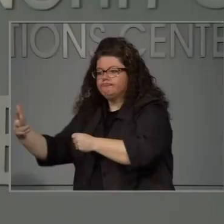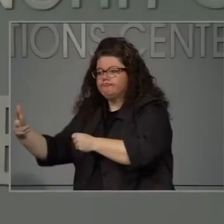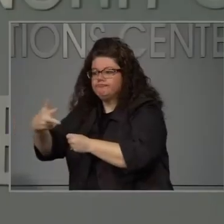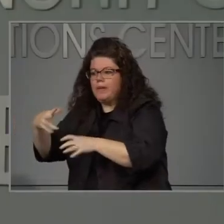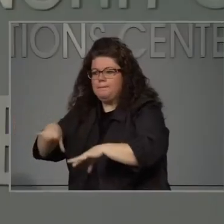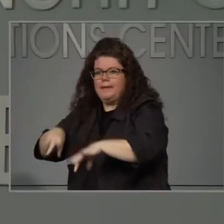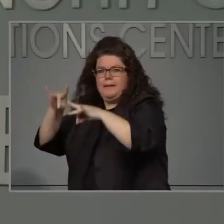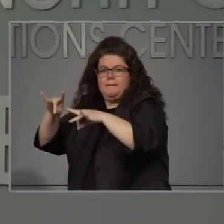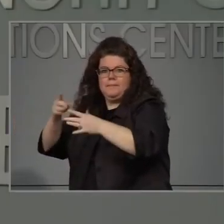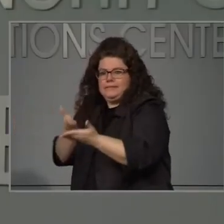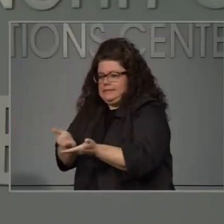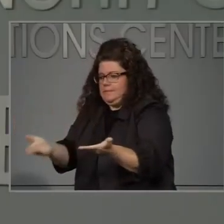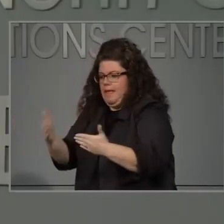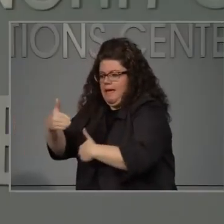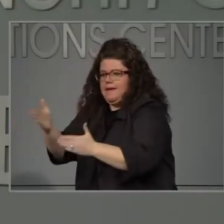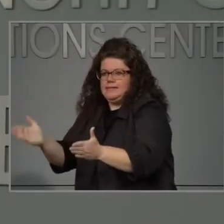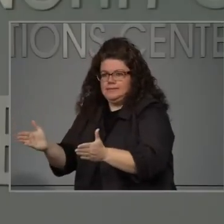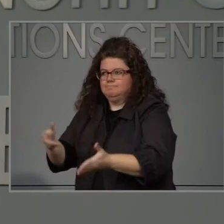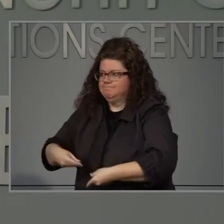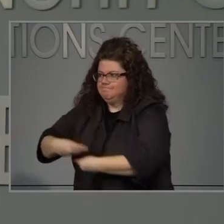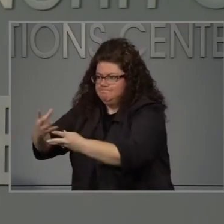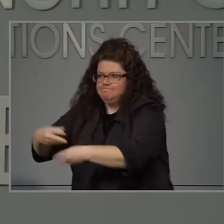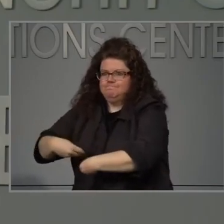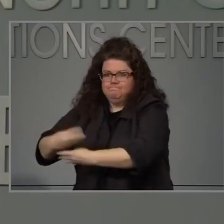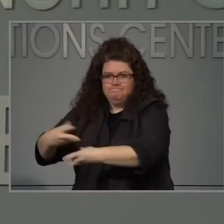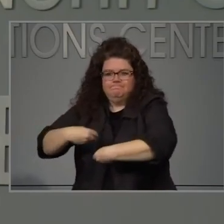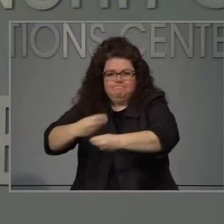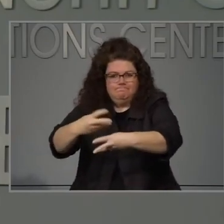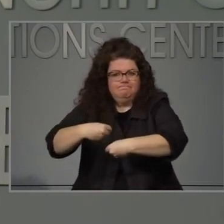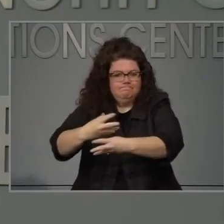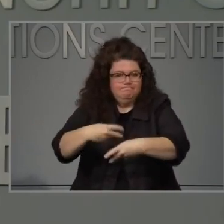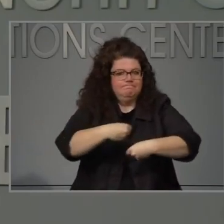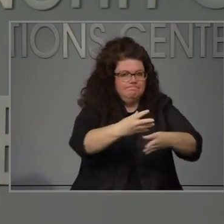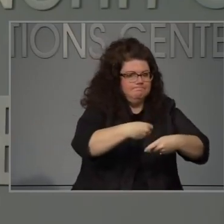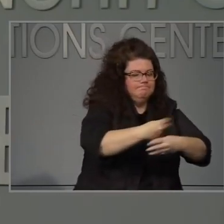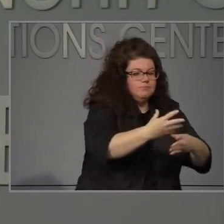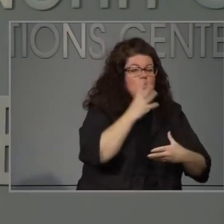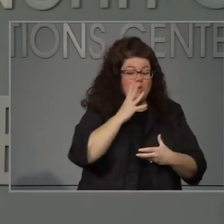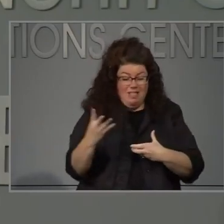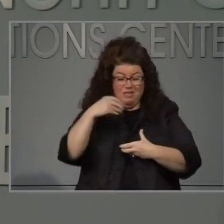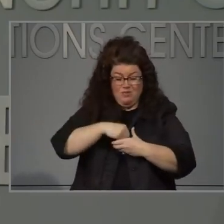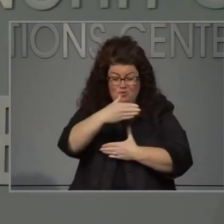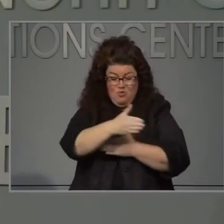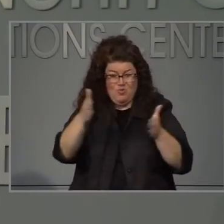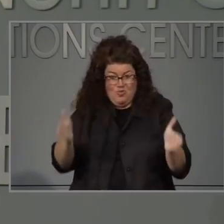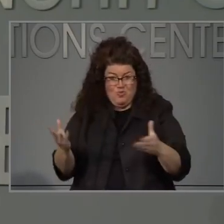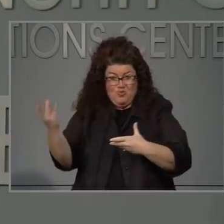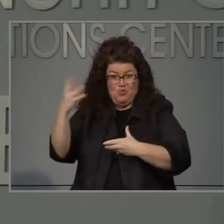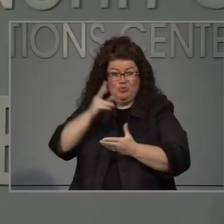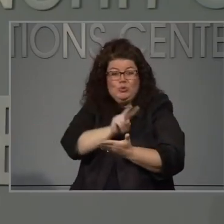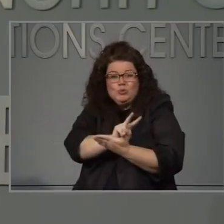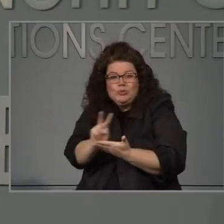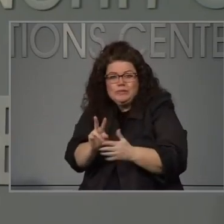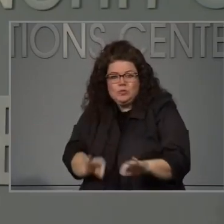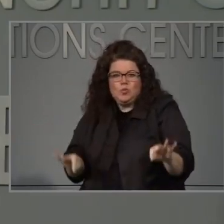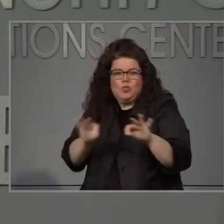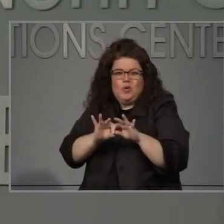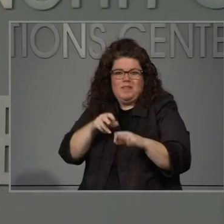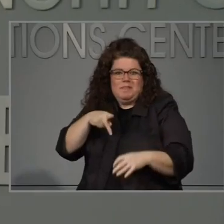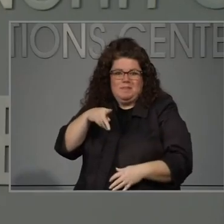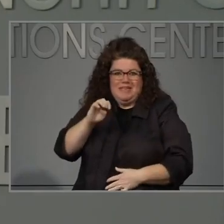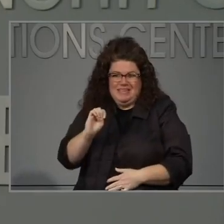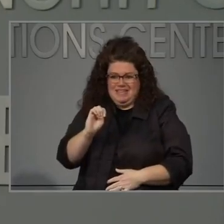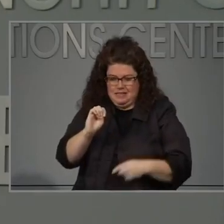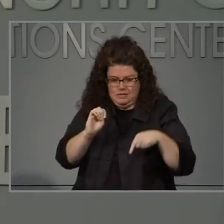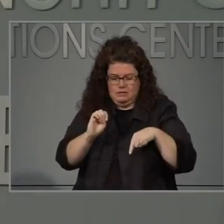this year. The state announcing today that August 1st will be Sprayberry's last day after more than 42 years. Over the last